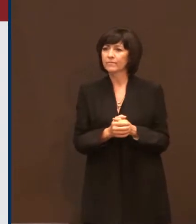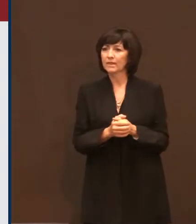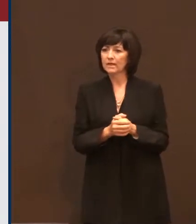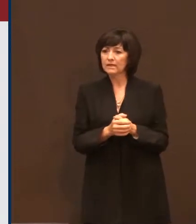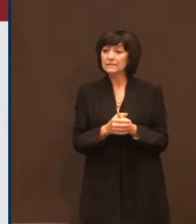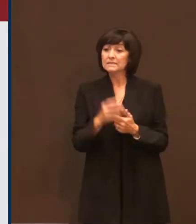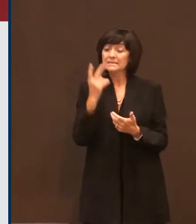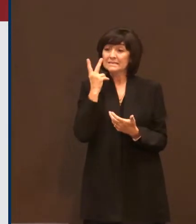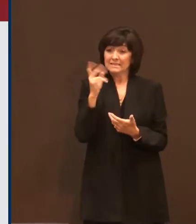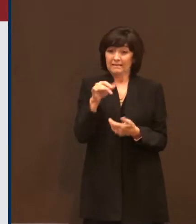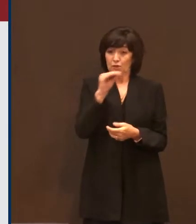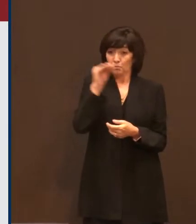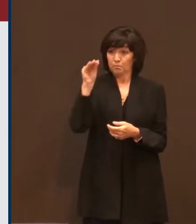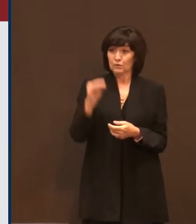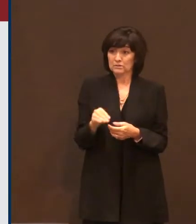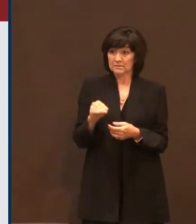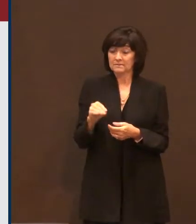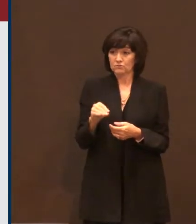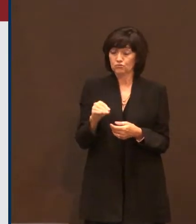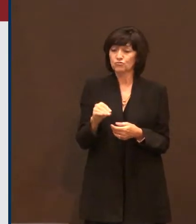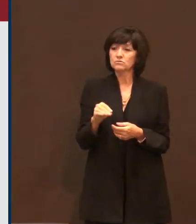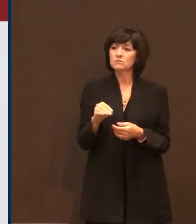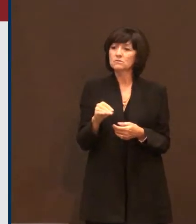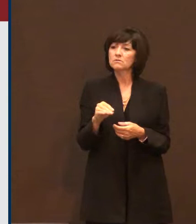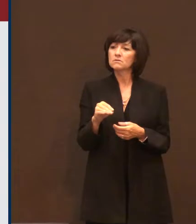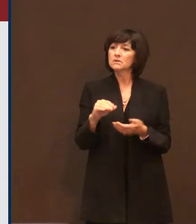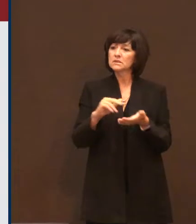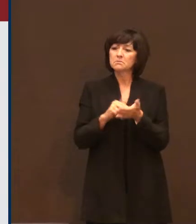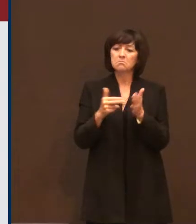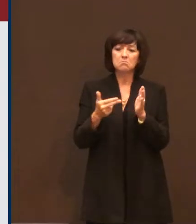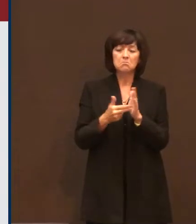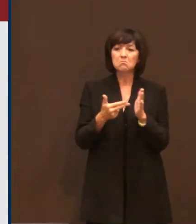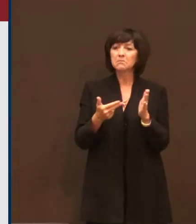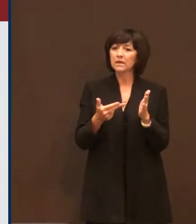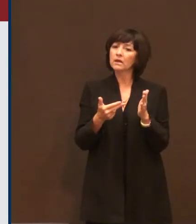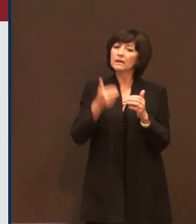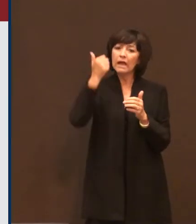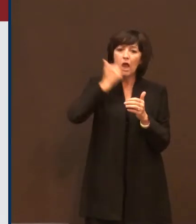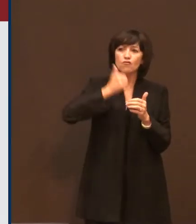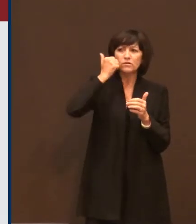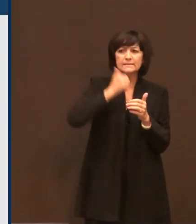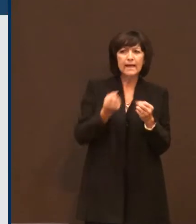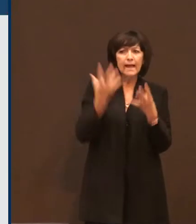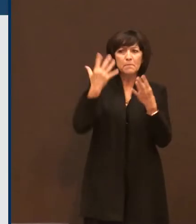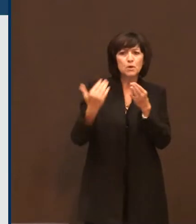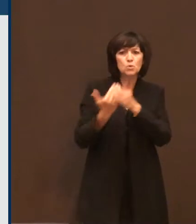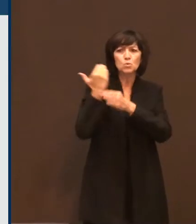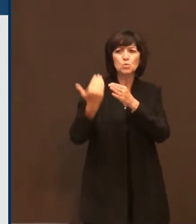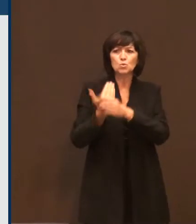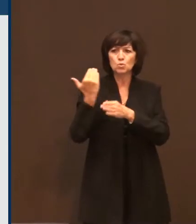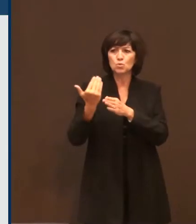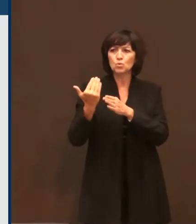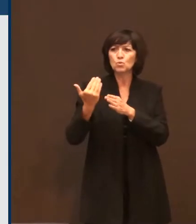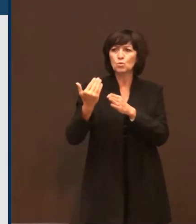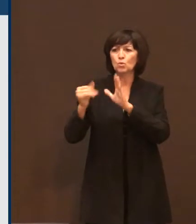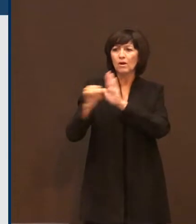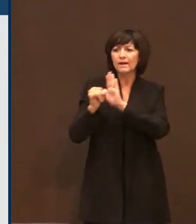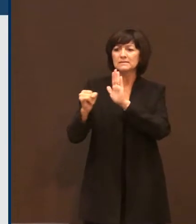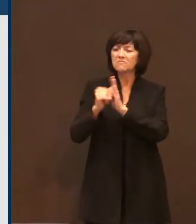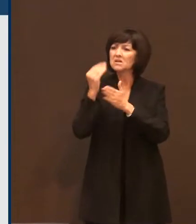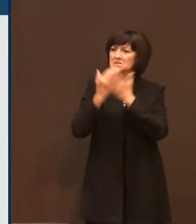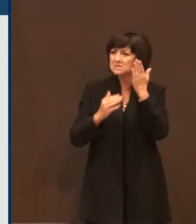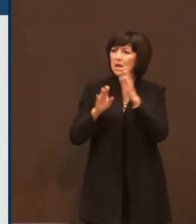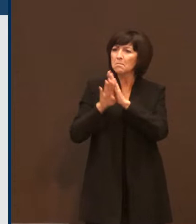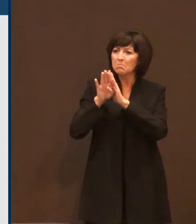of cases by age, but not a significant change there. On the data dashboard with respect